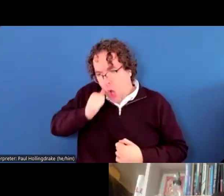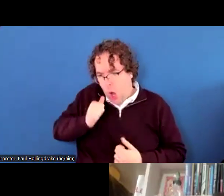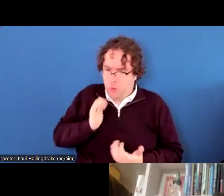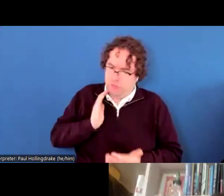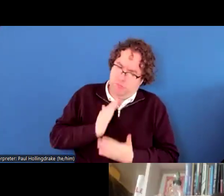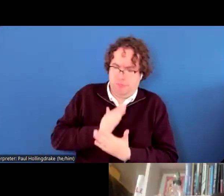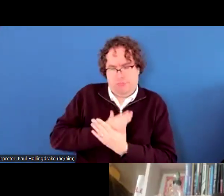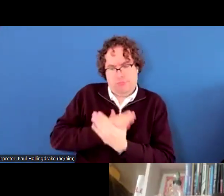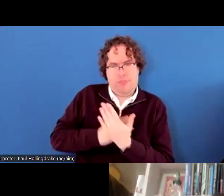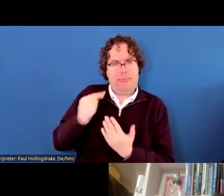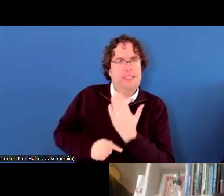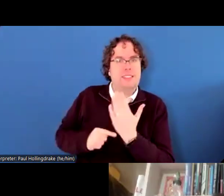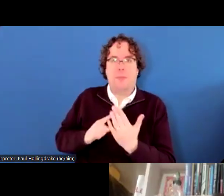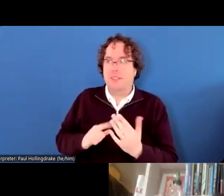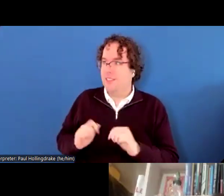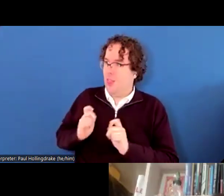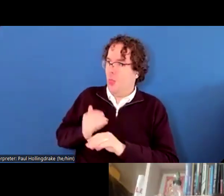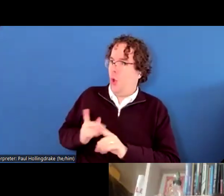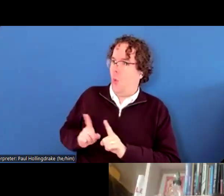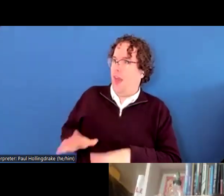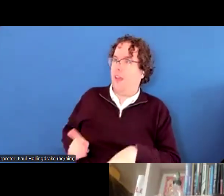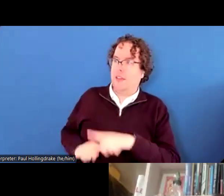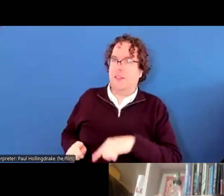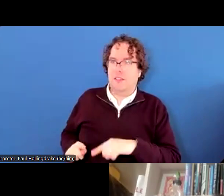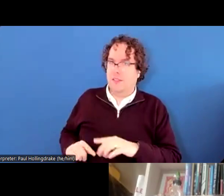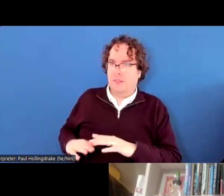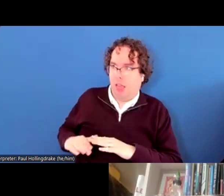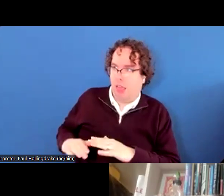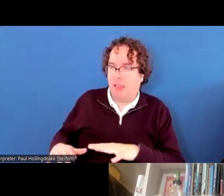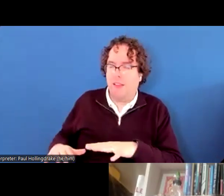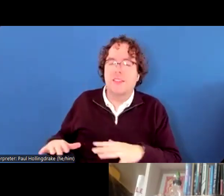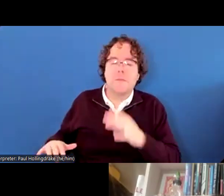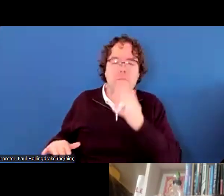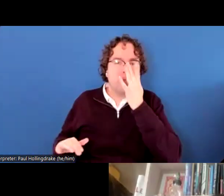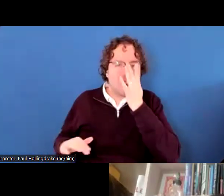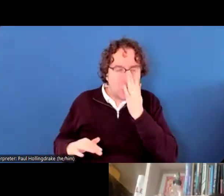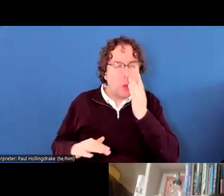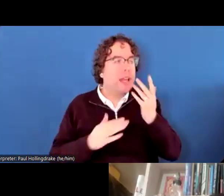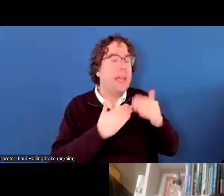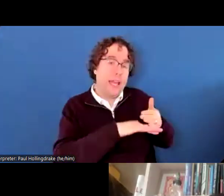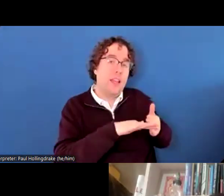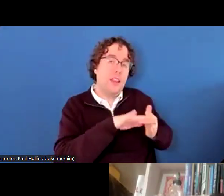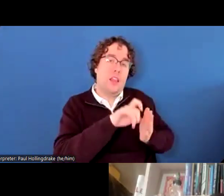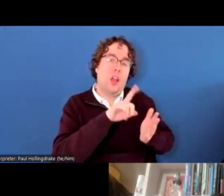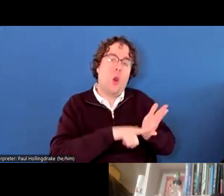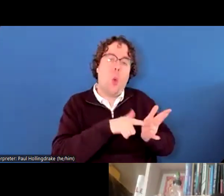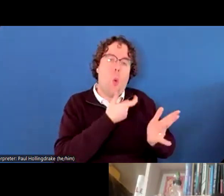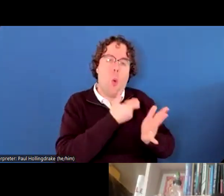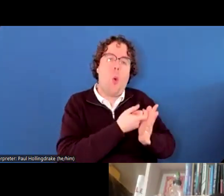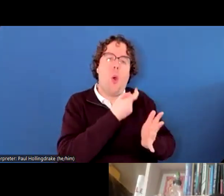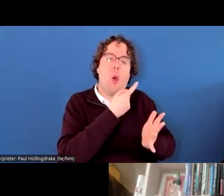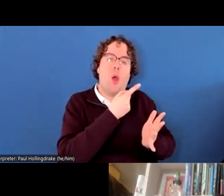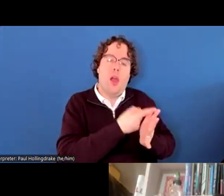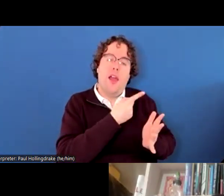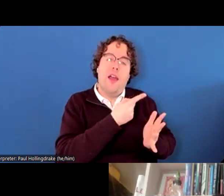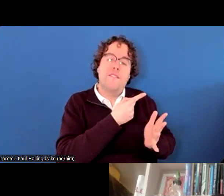because the nature of the work is uncertain. And so being in the Clore Fellowship experience, as someone